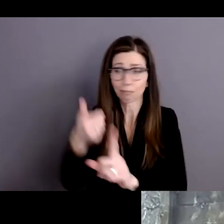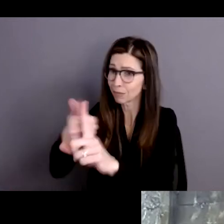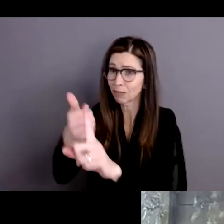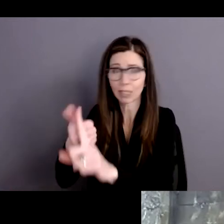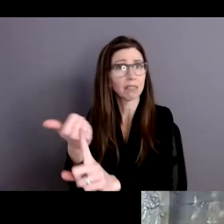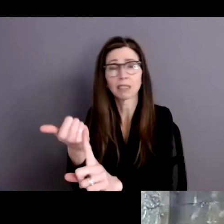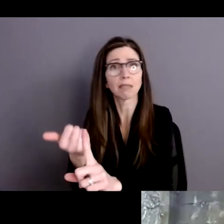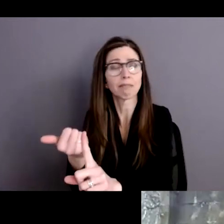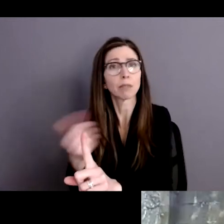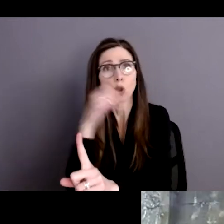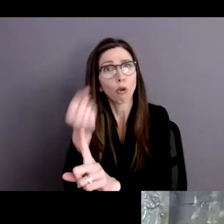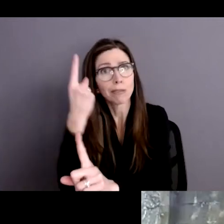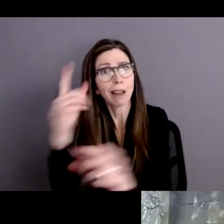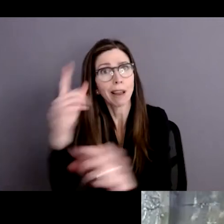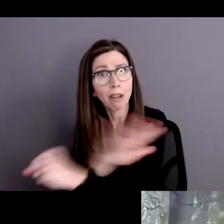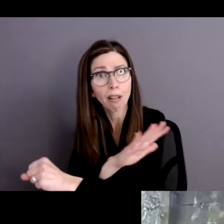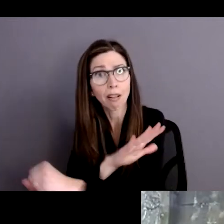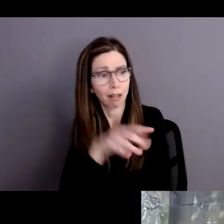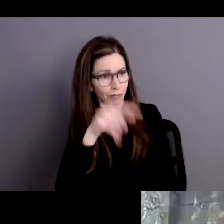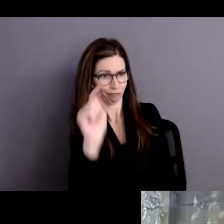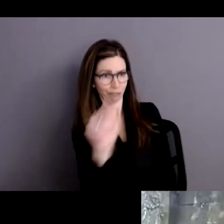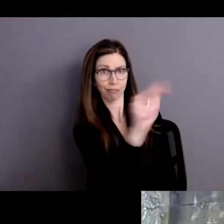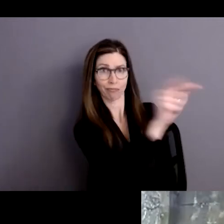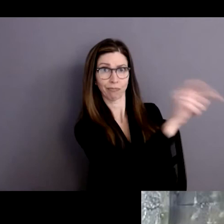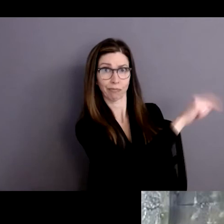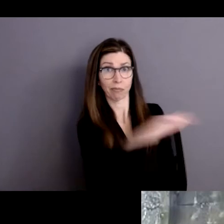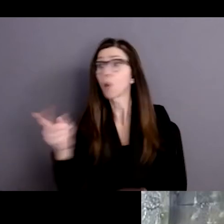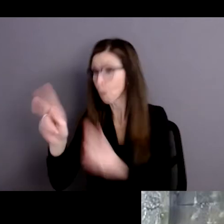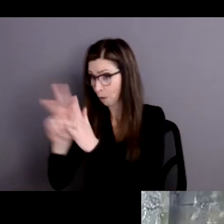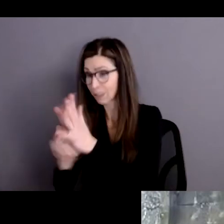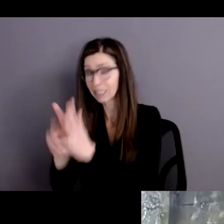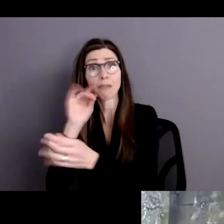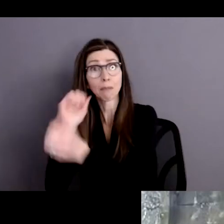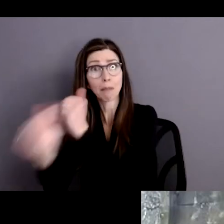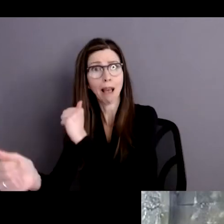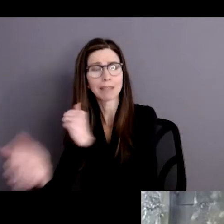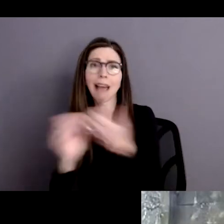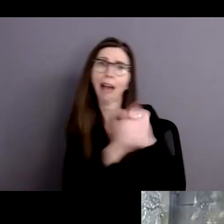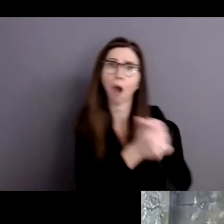care for the folks whose lives they're creating policy for.